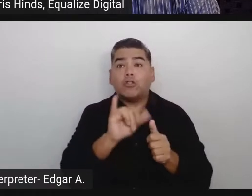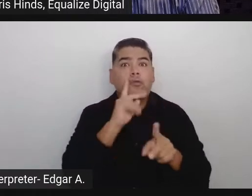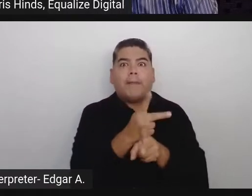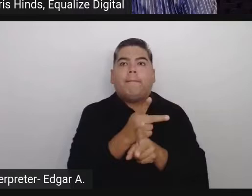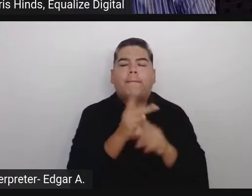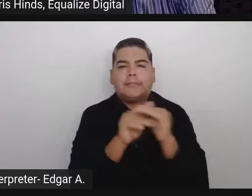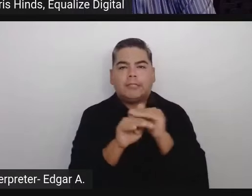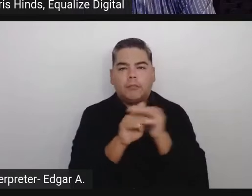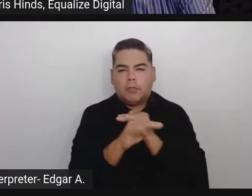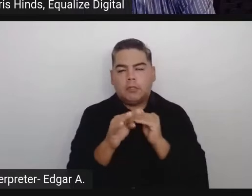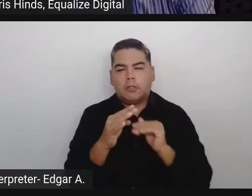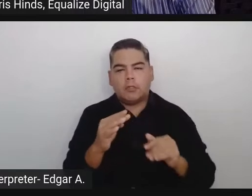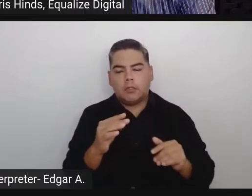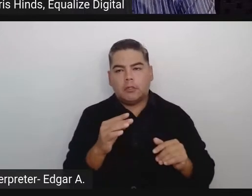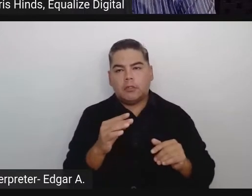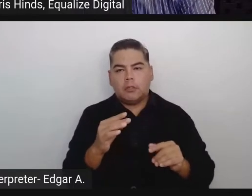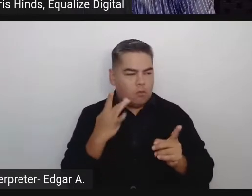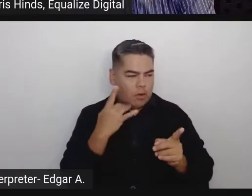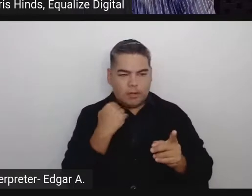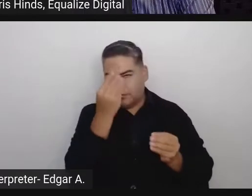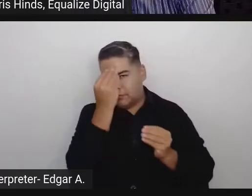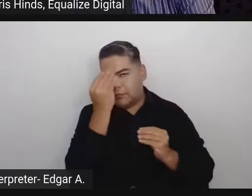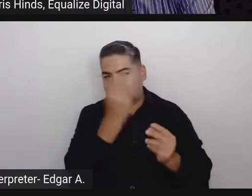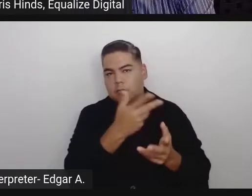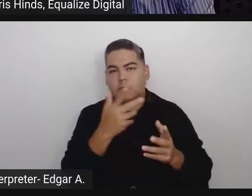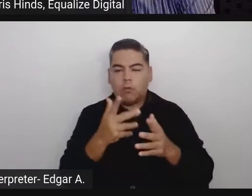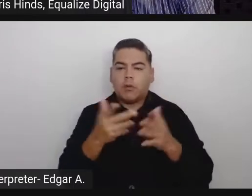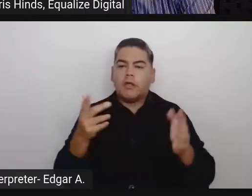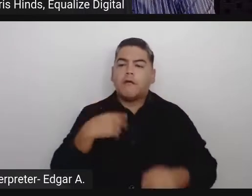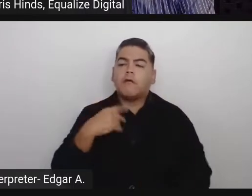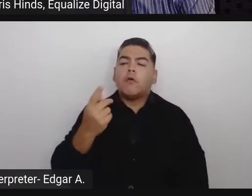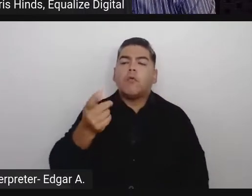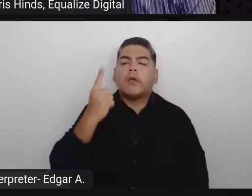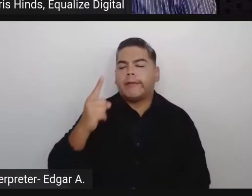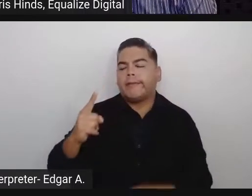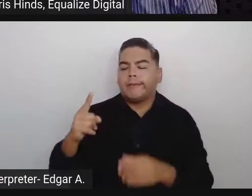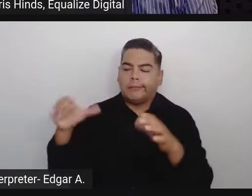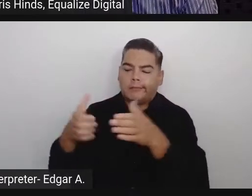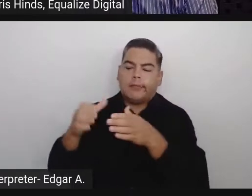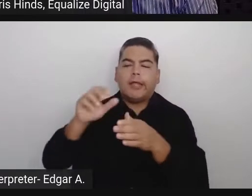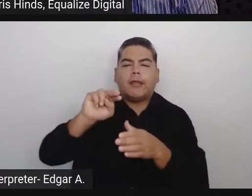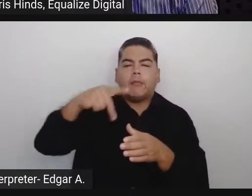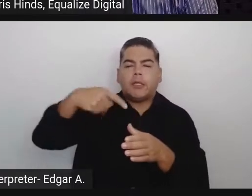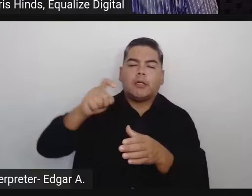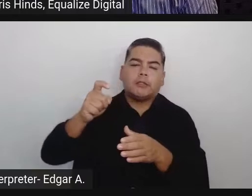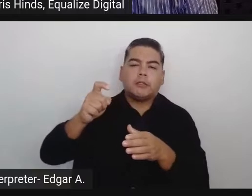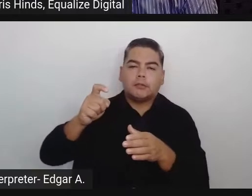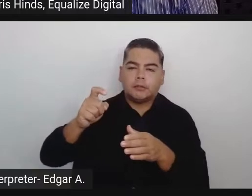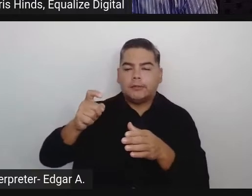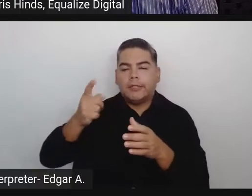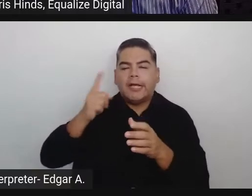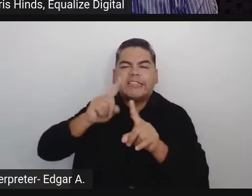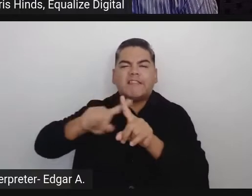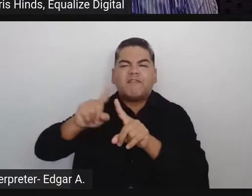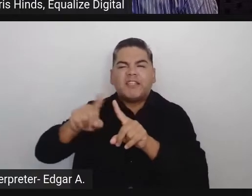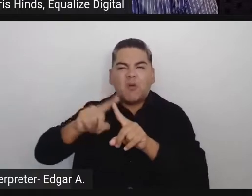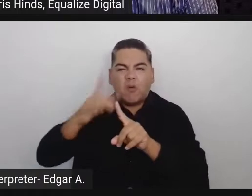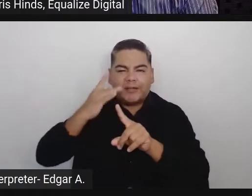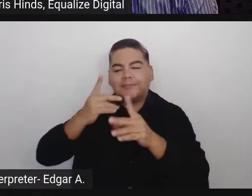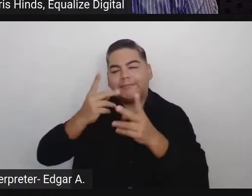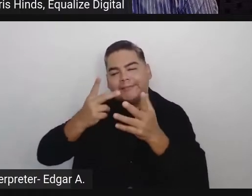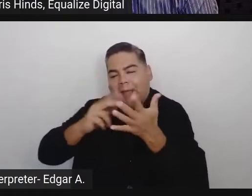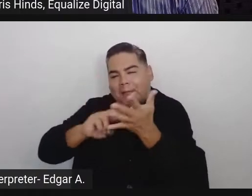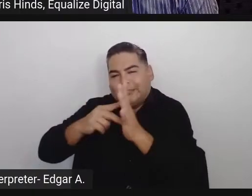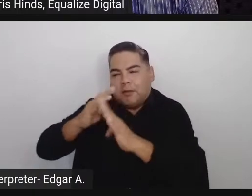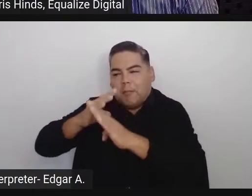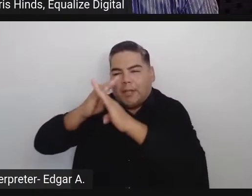think too much about it, is we do a lot of work with advanced custom fields to prevent them from being able to get into certain things and formatting them some